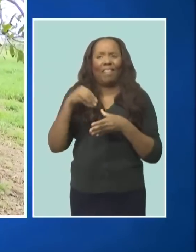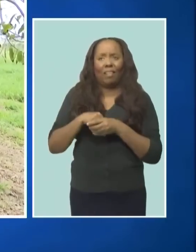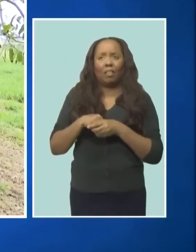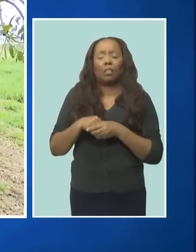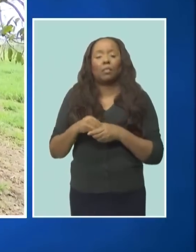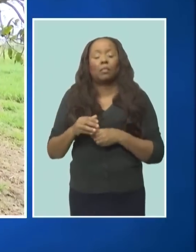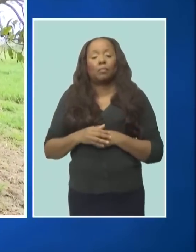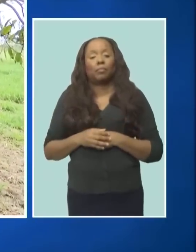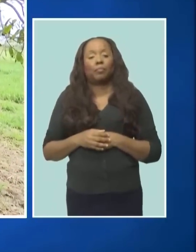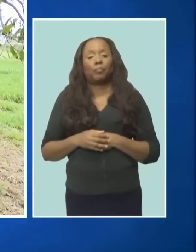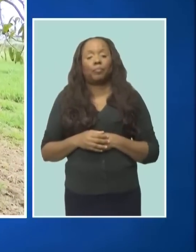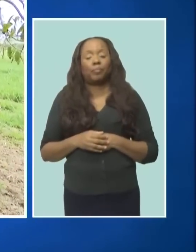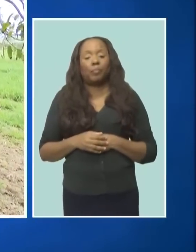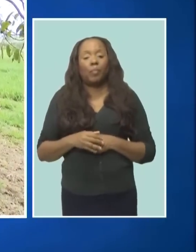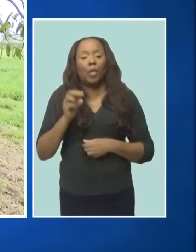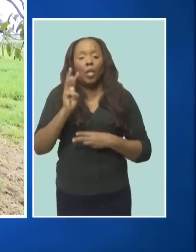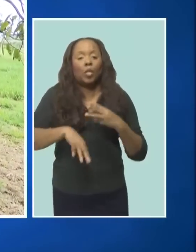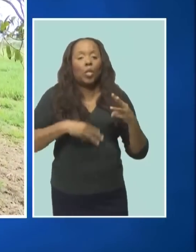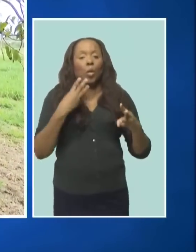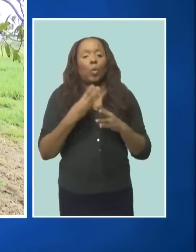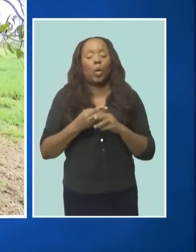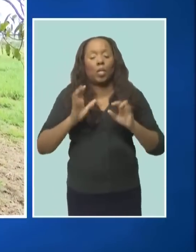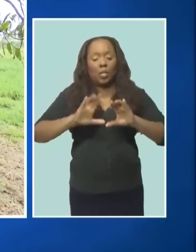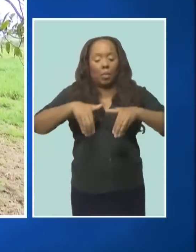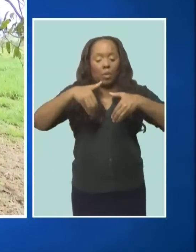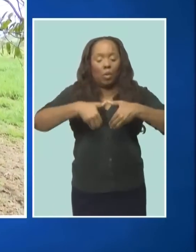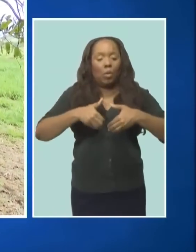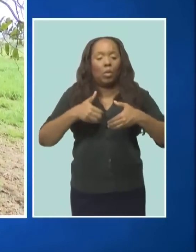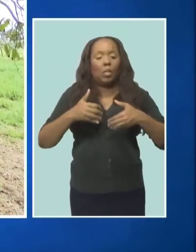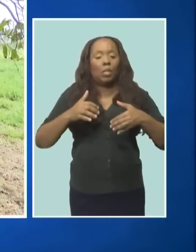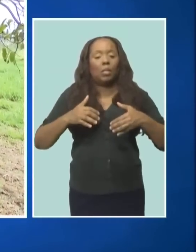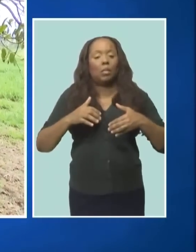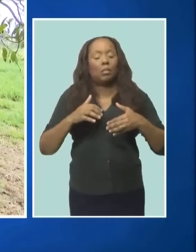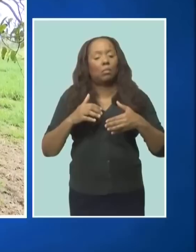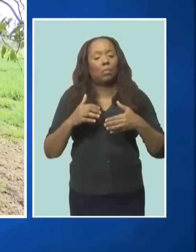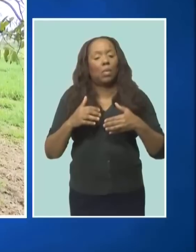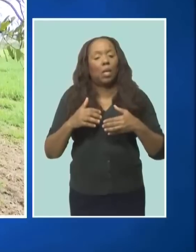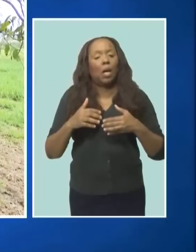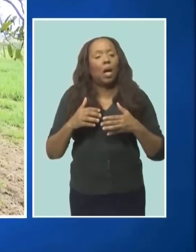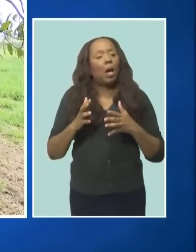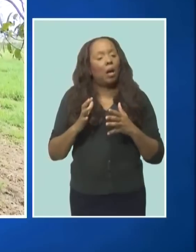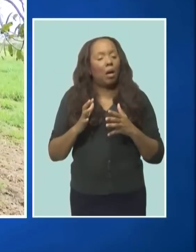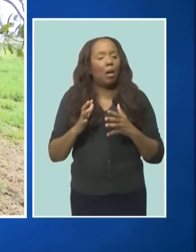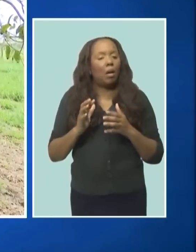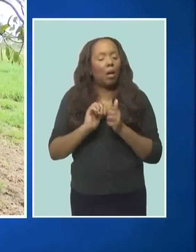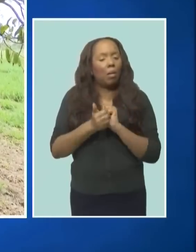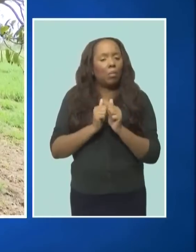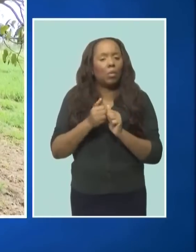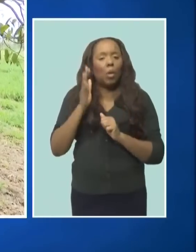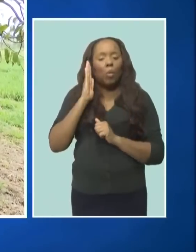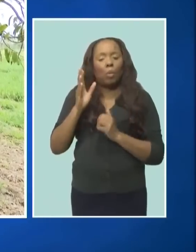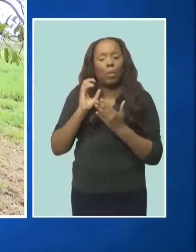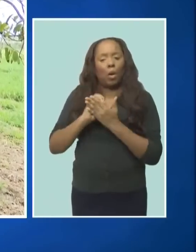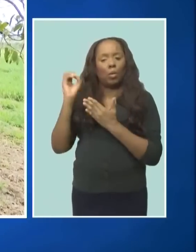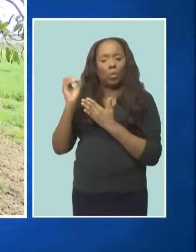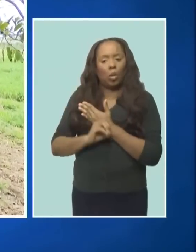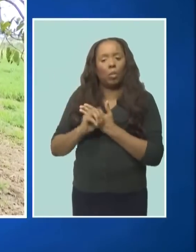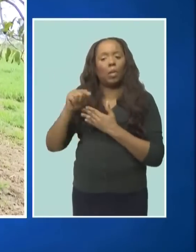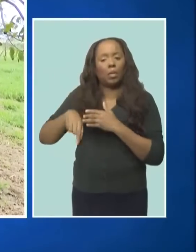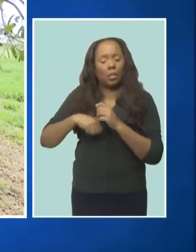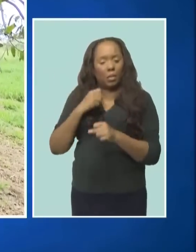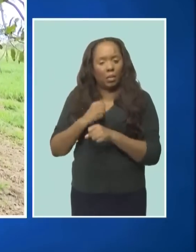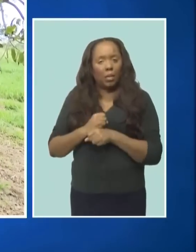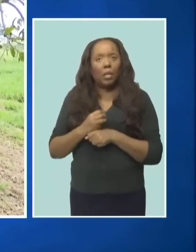World Domino Championships is happening in Barbados later this year. I think it's in October, and at the airport we are exploring